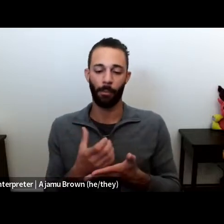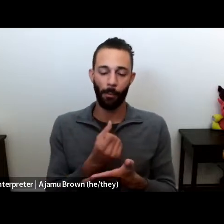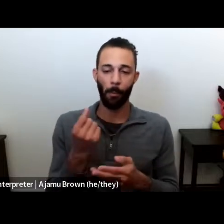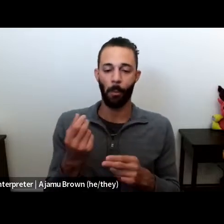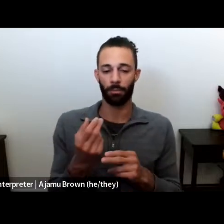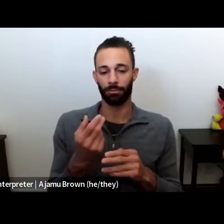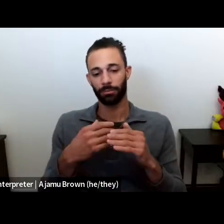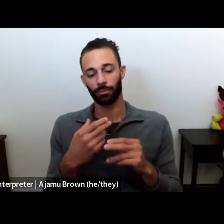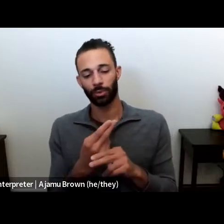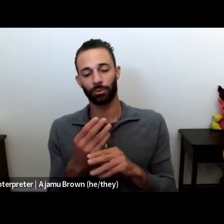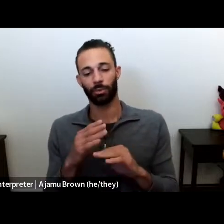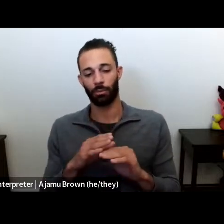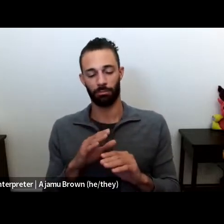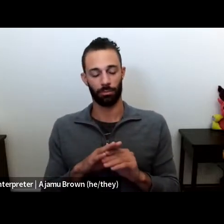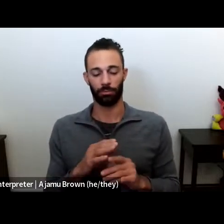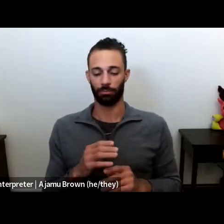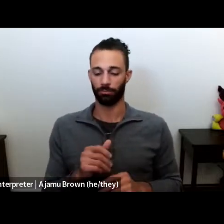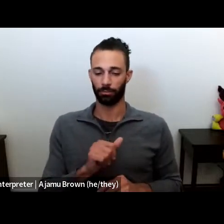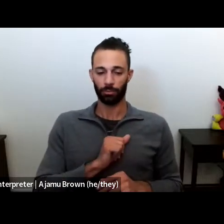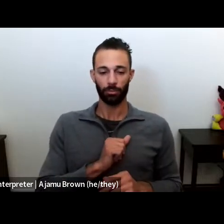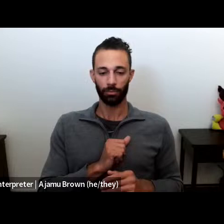And